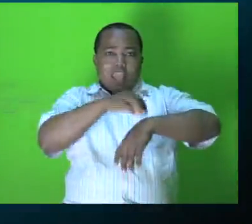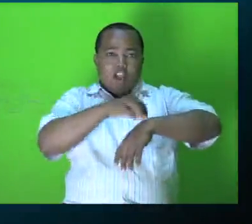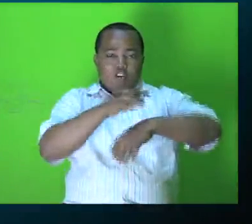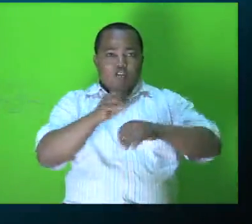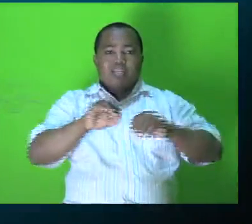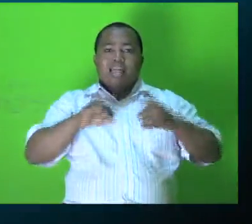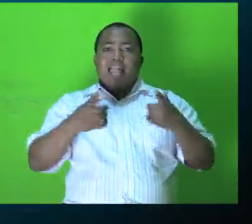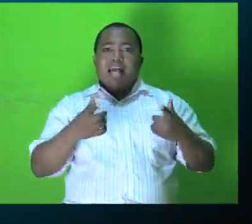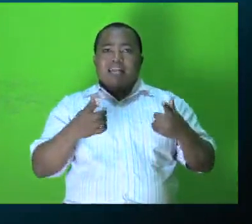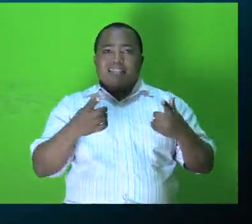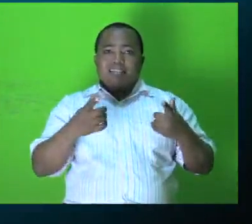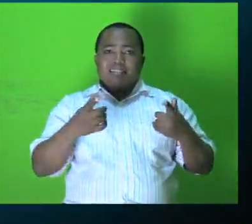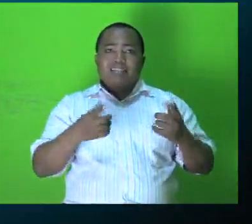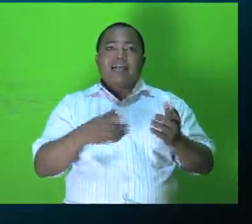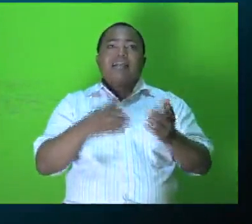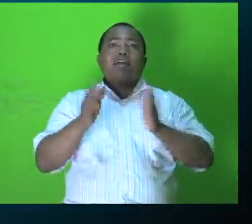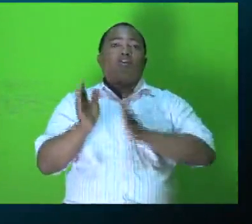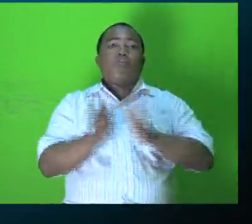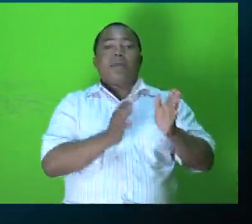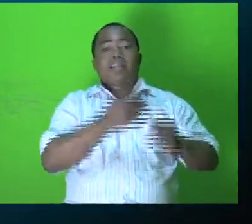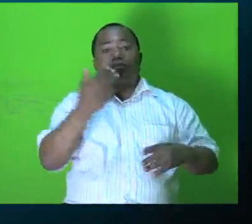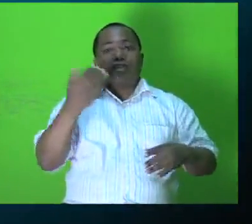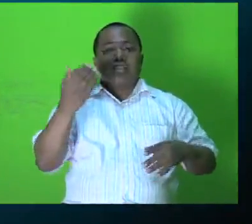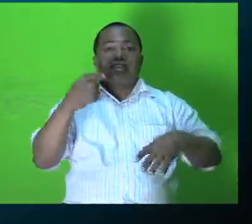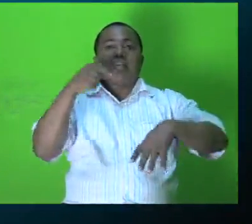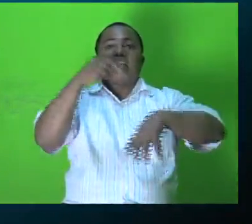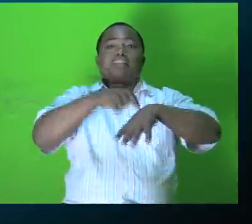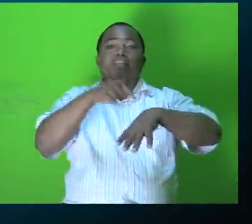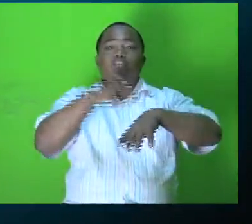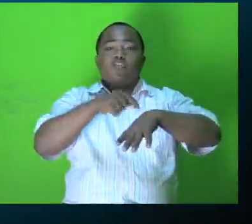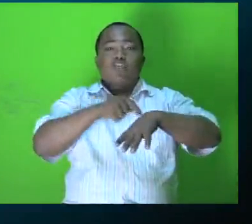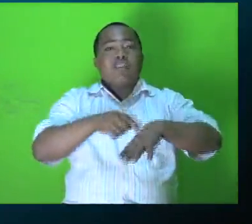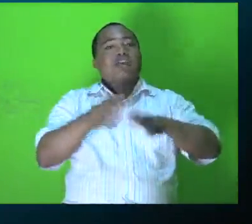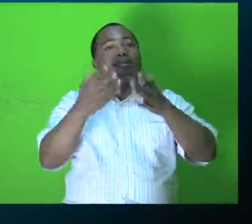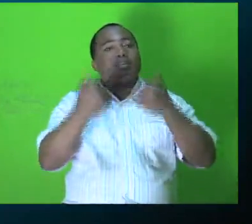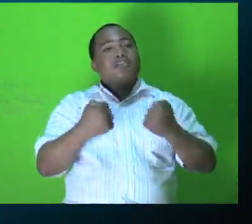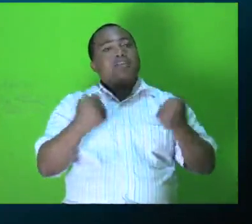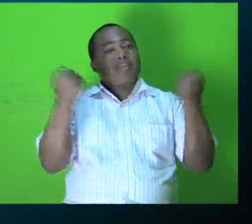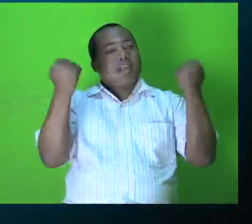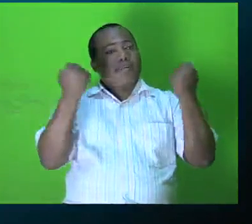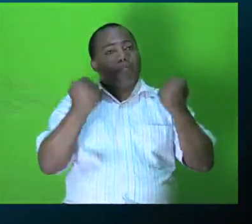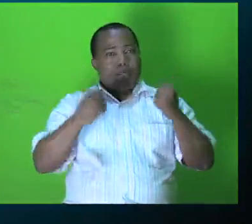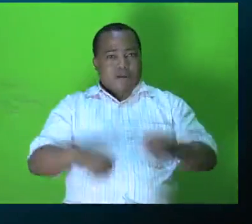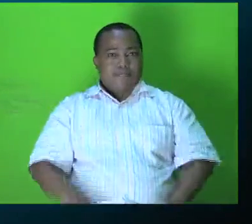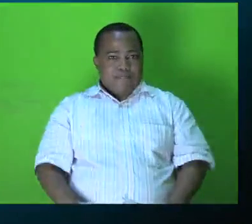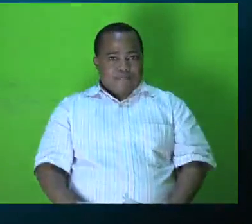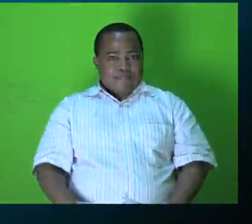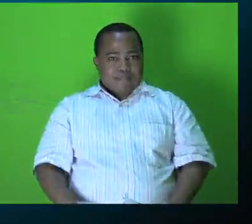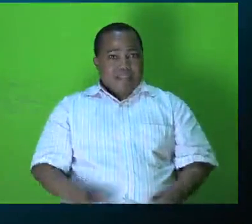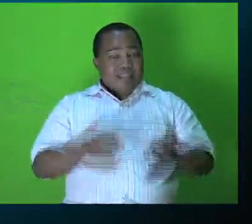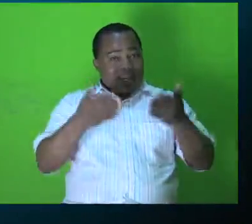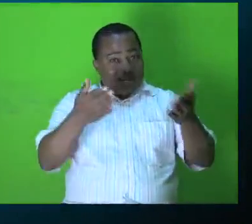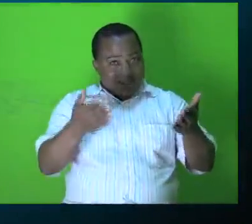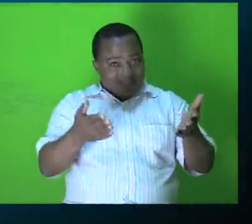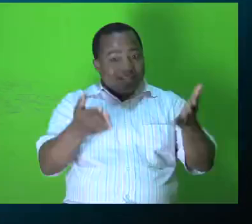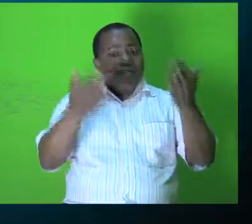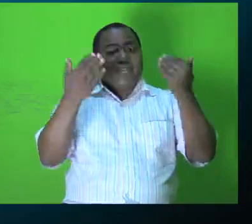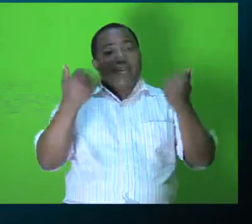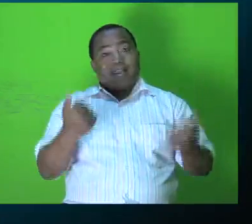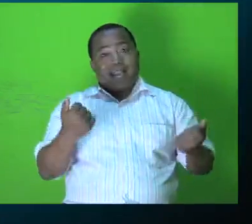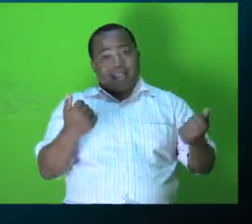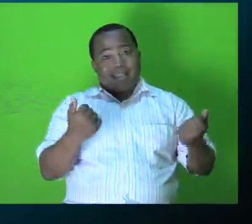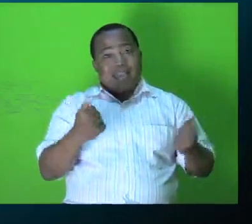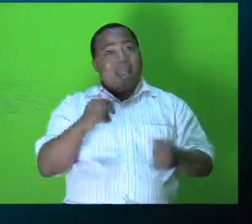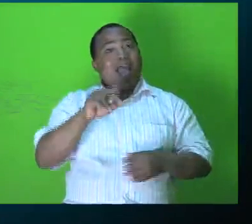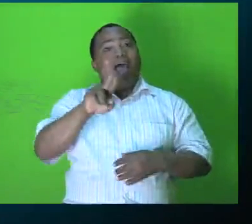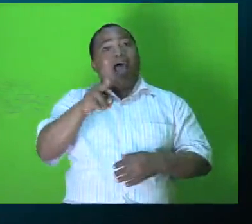in a matter of days, the wound heals. Is it magic? Or is